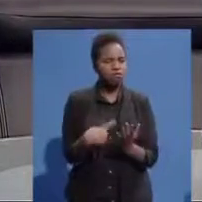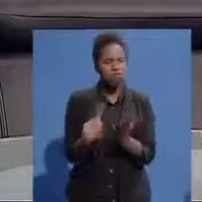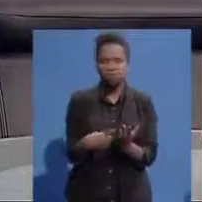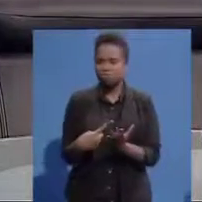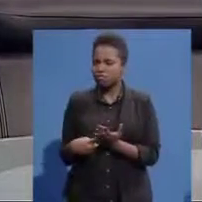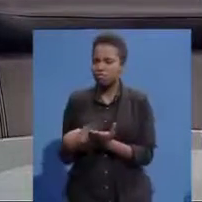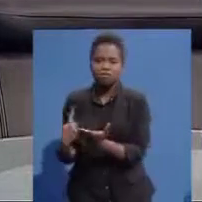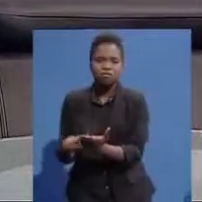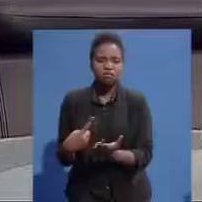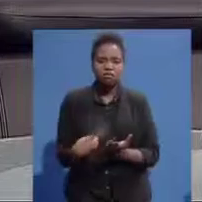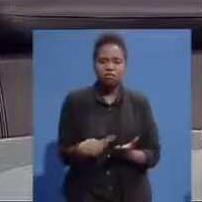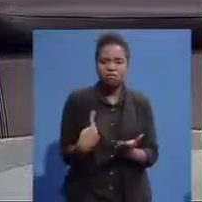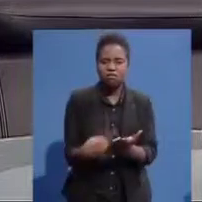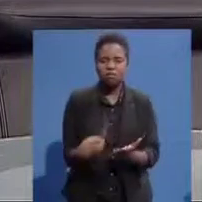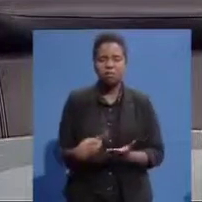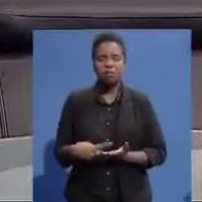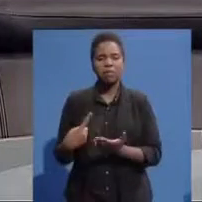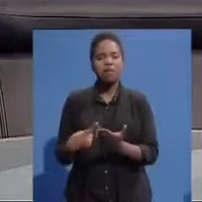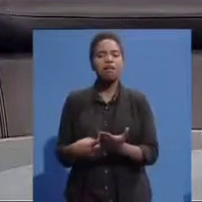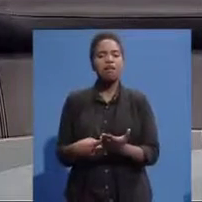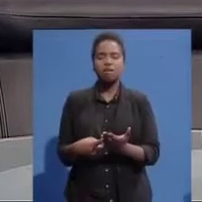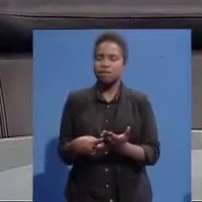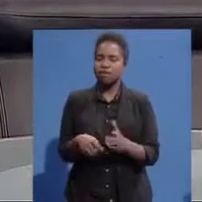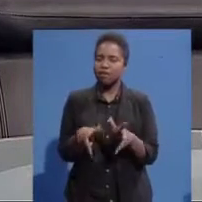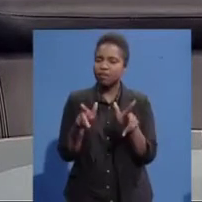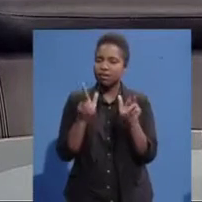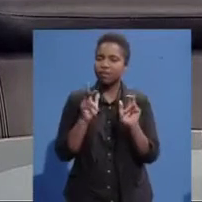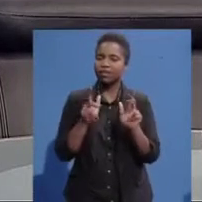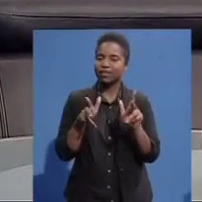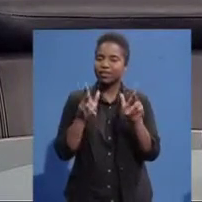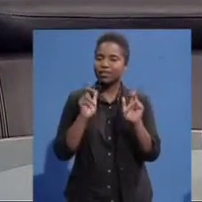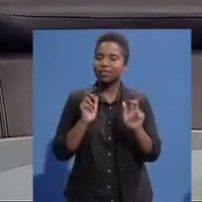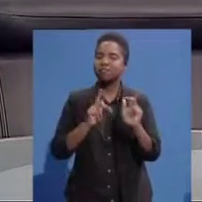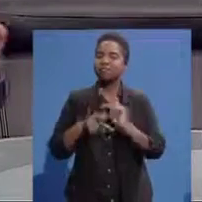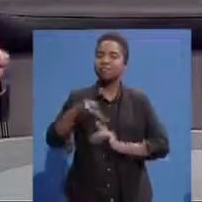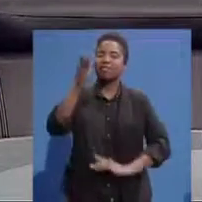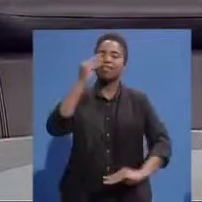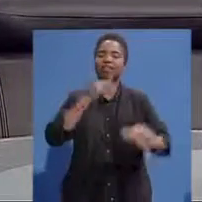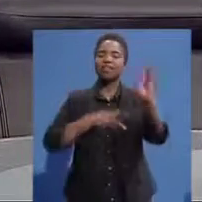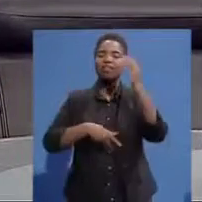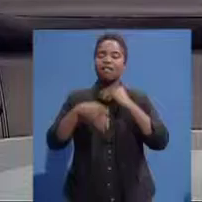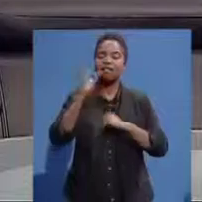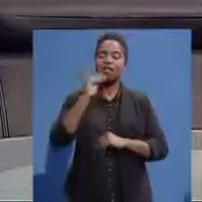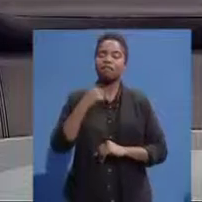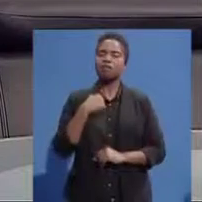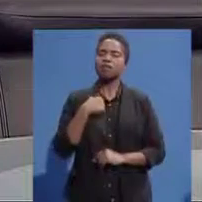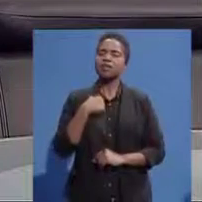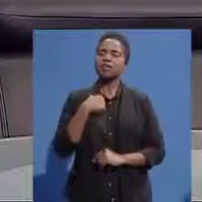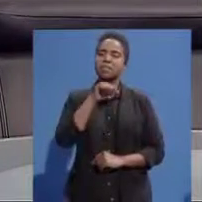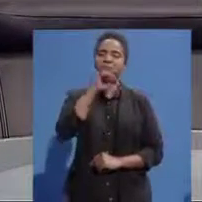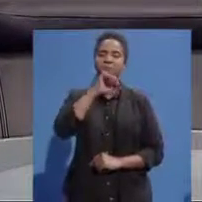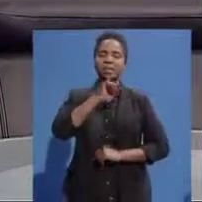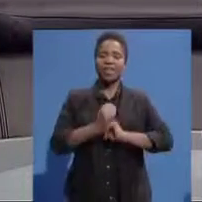only nurtured in him an admiration for the law, but